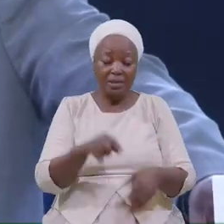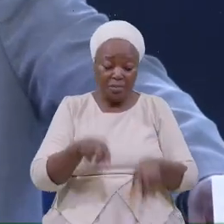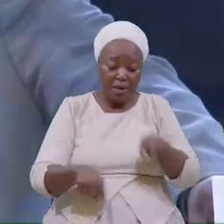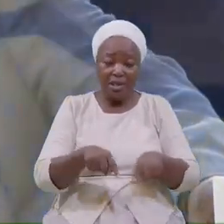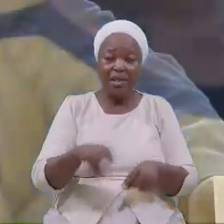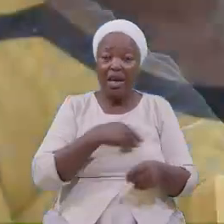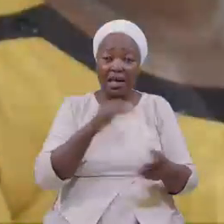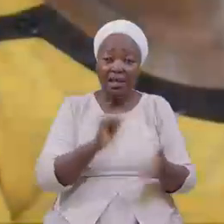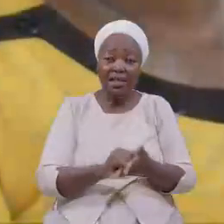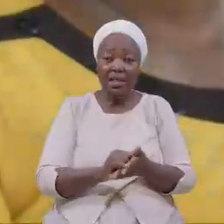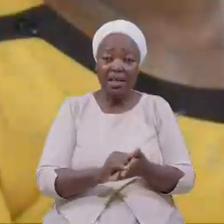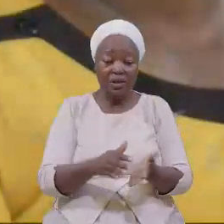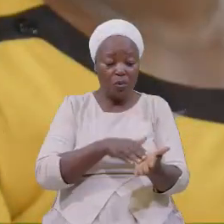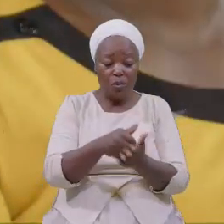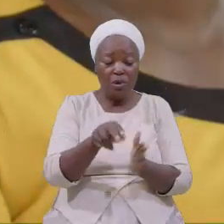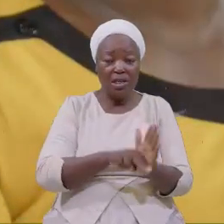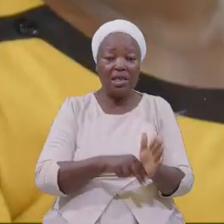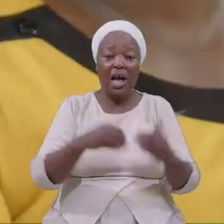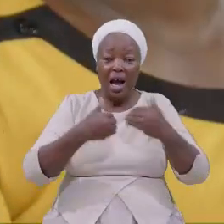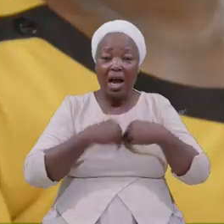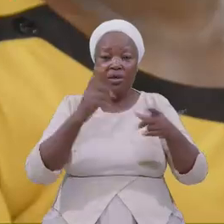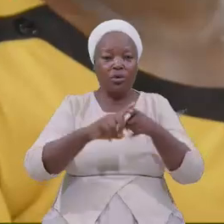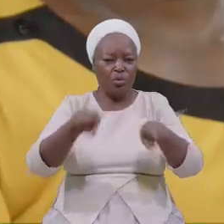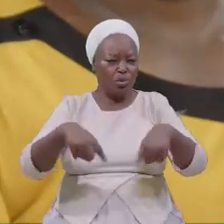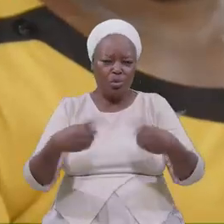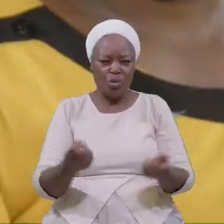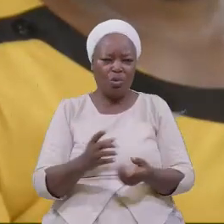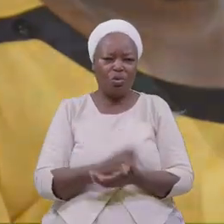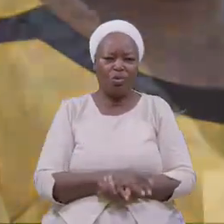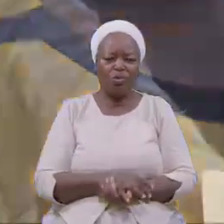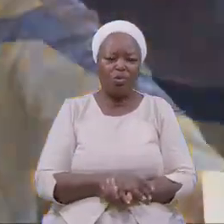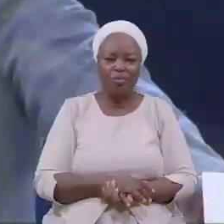that impotence has to go.